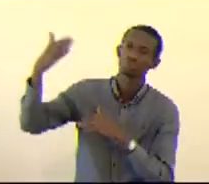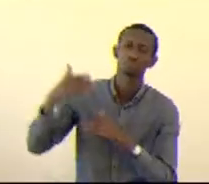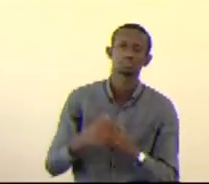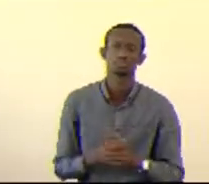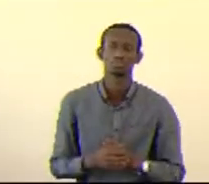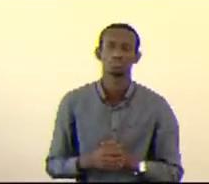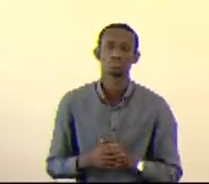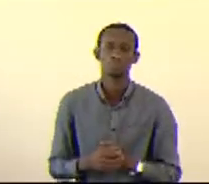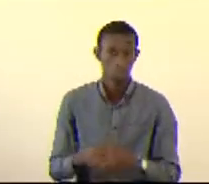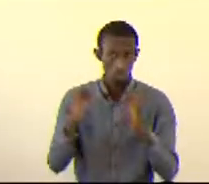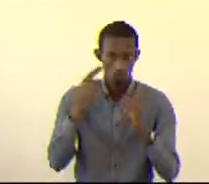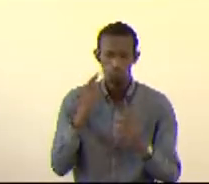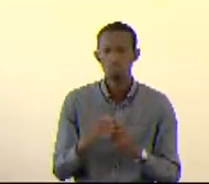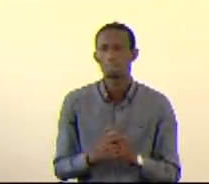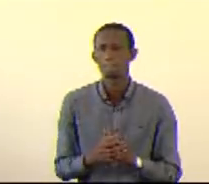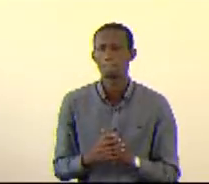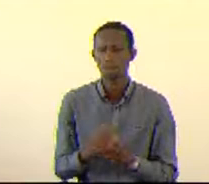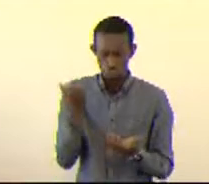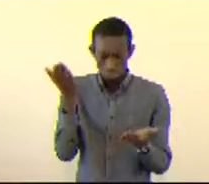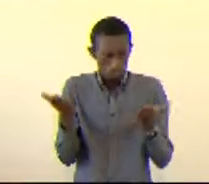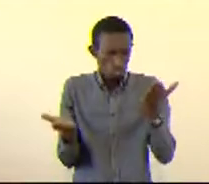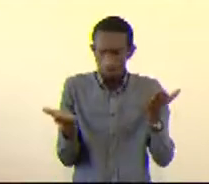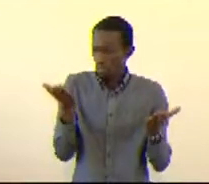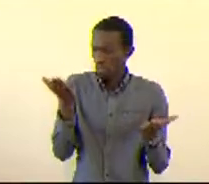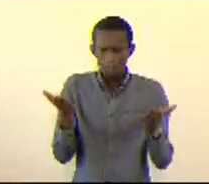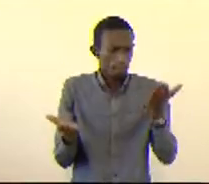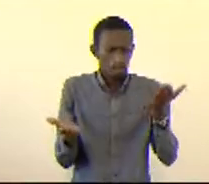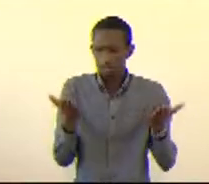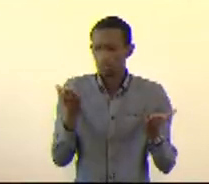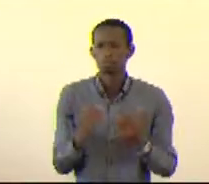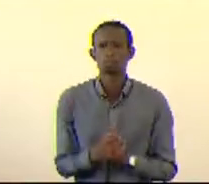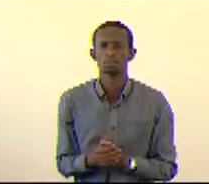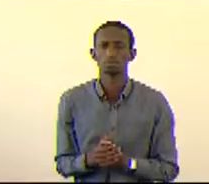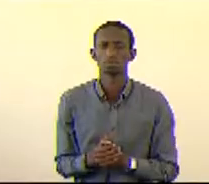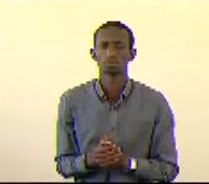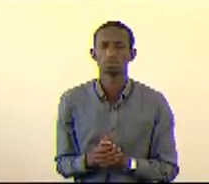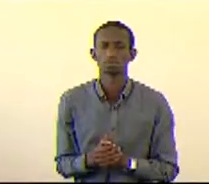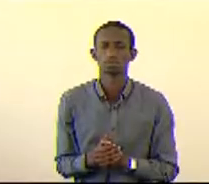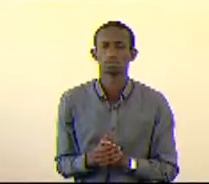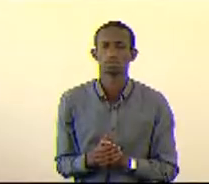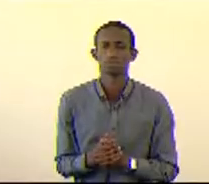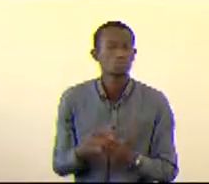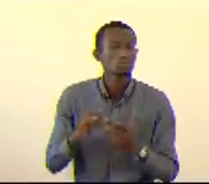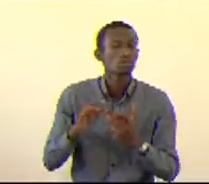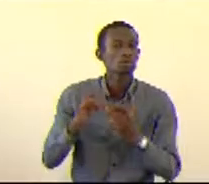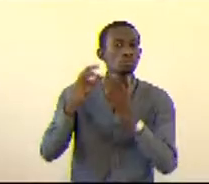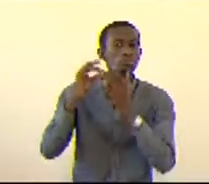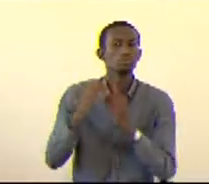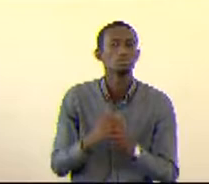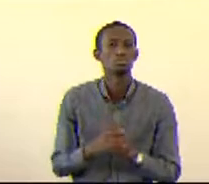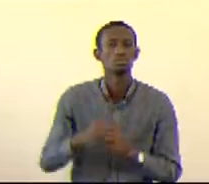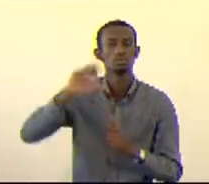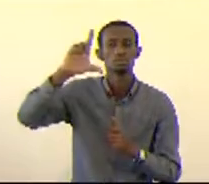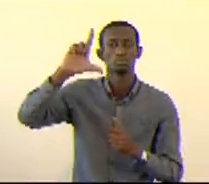If we compare, in this slide, if we compare the specific latent heat of ice, which is latent